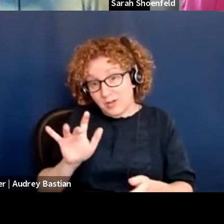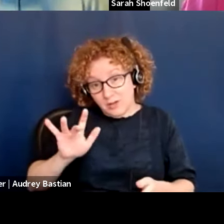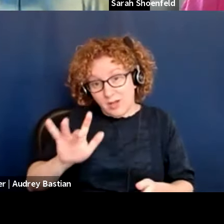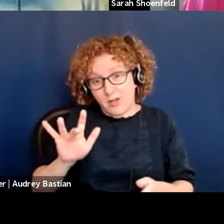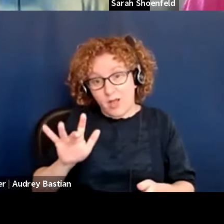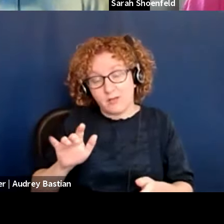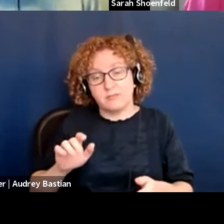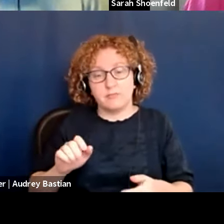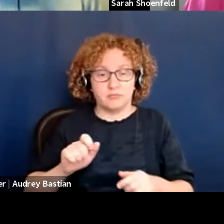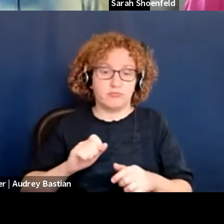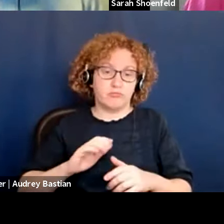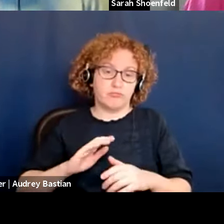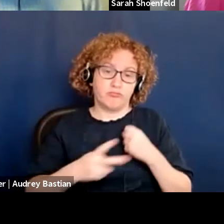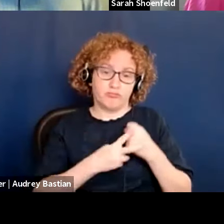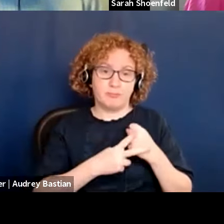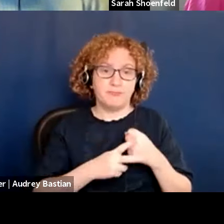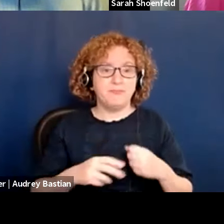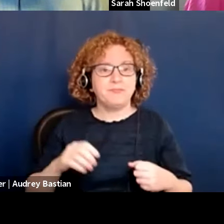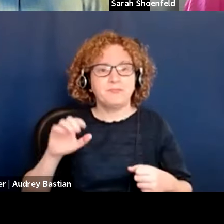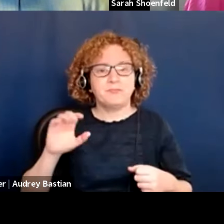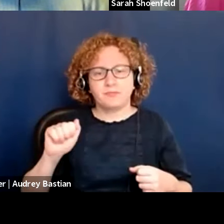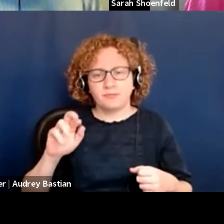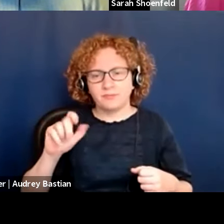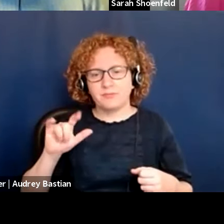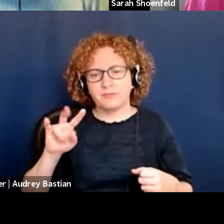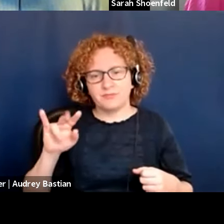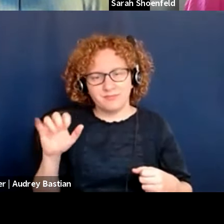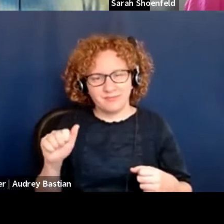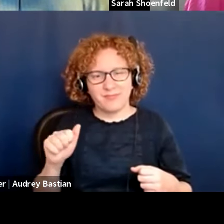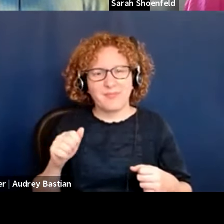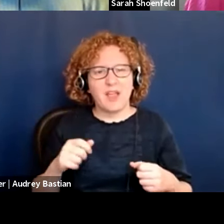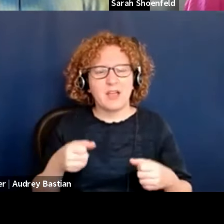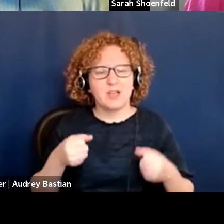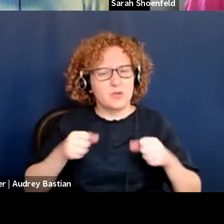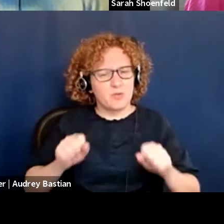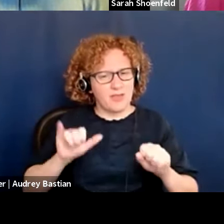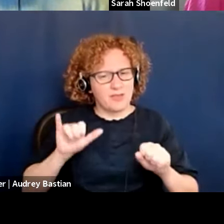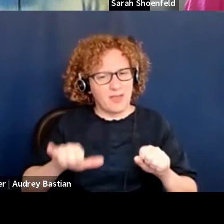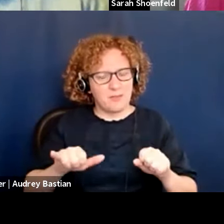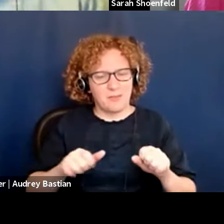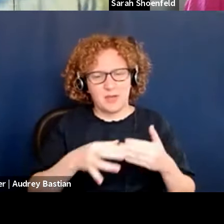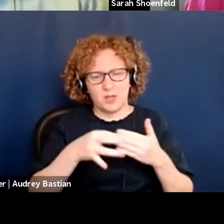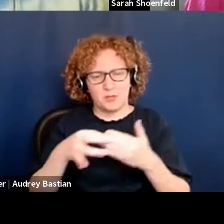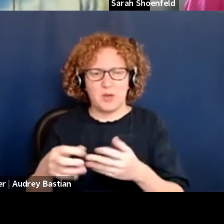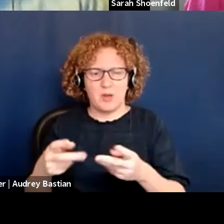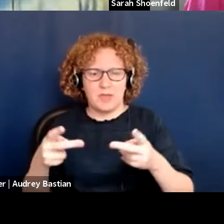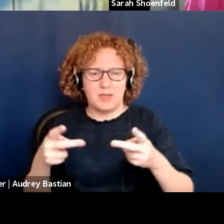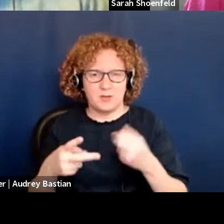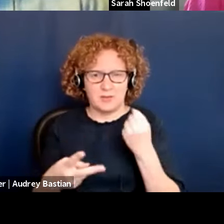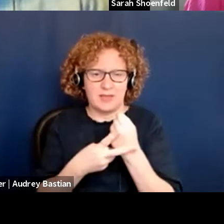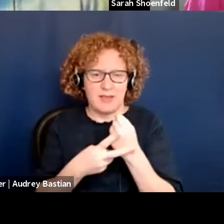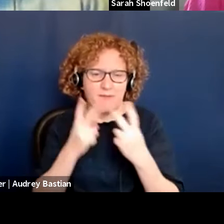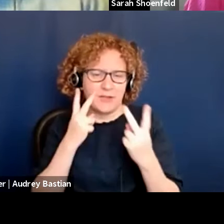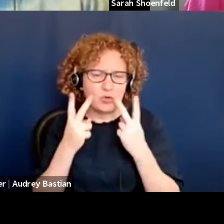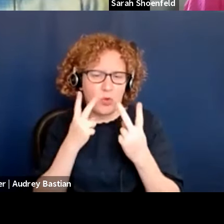too. I just tried that and it took me to a place for saving visuals. So I'm sort of confused. And I don't see it either. I do